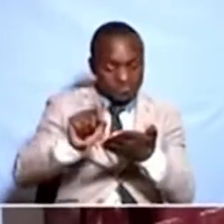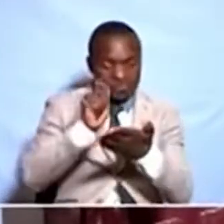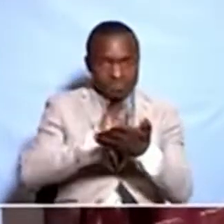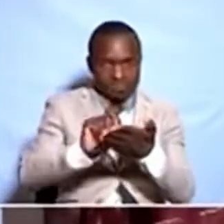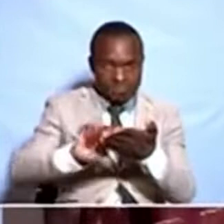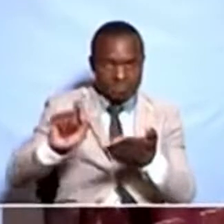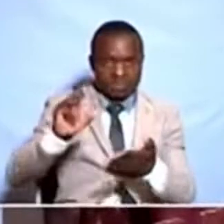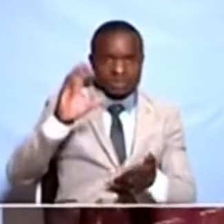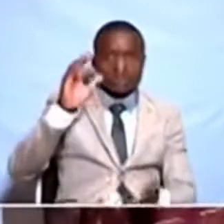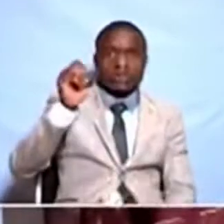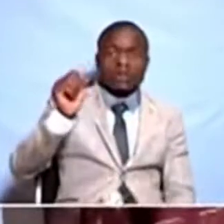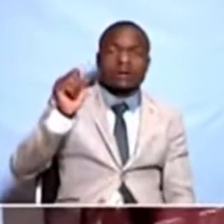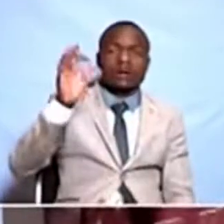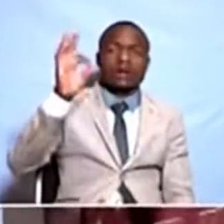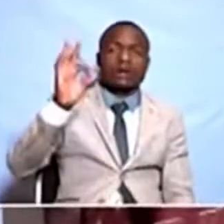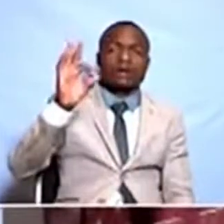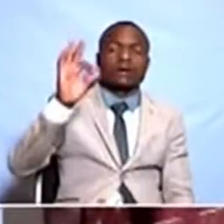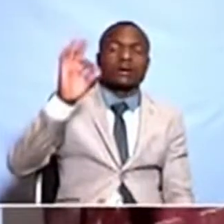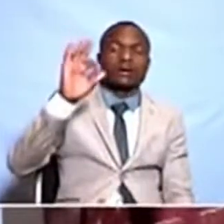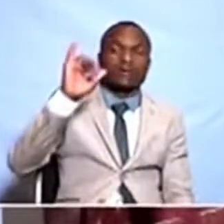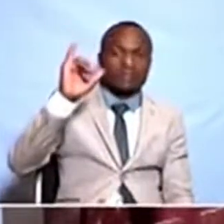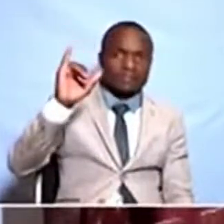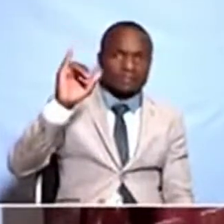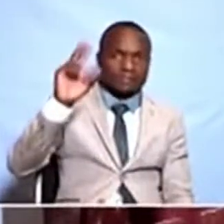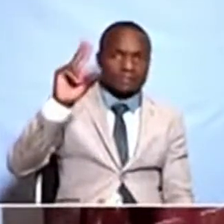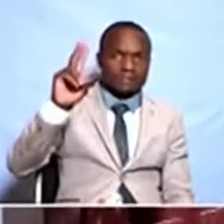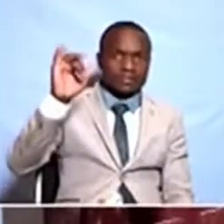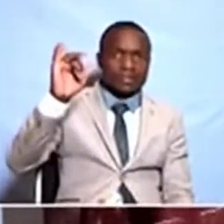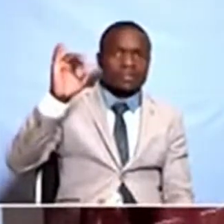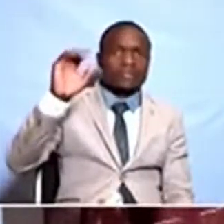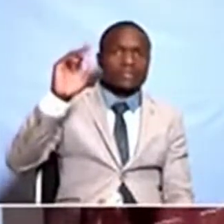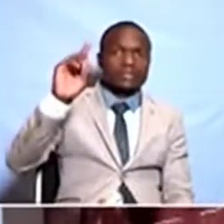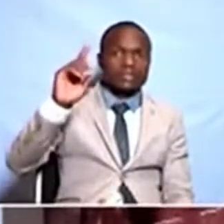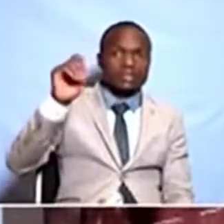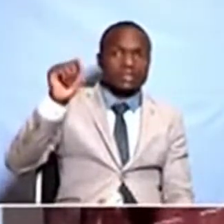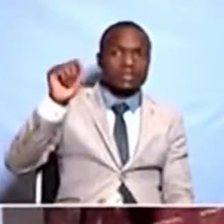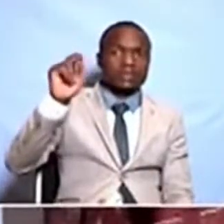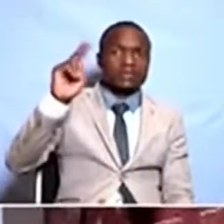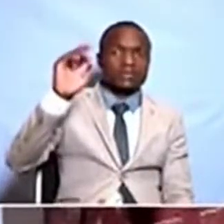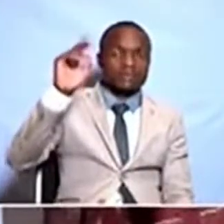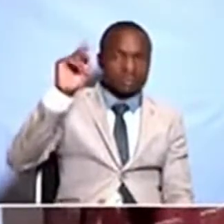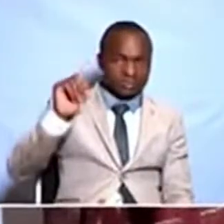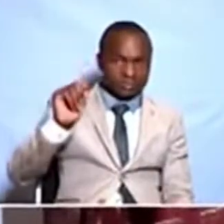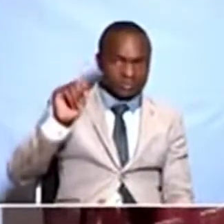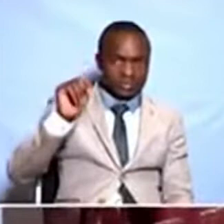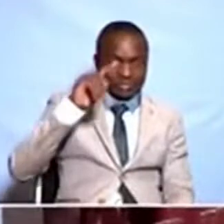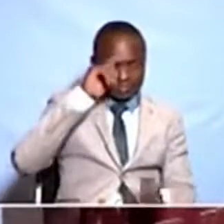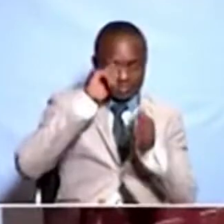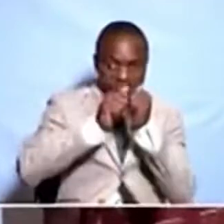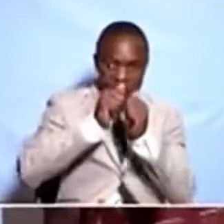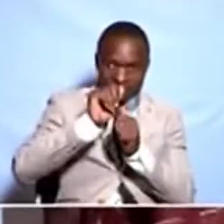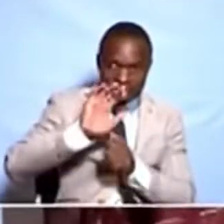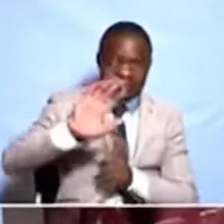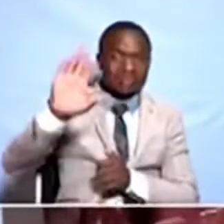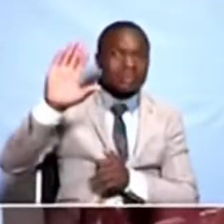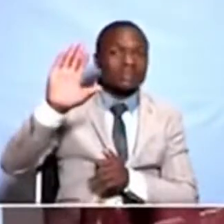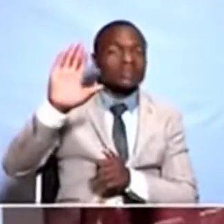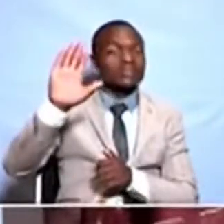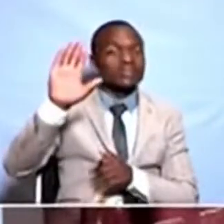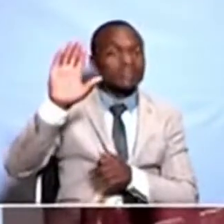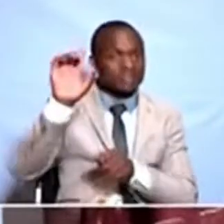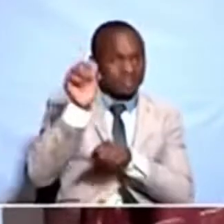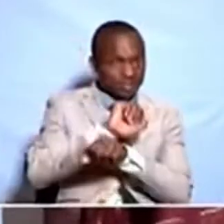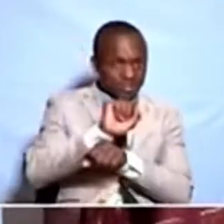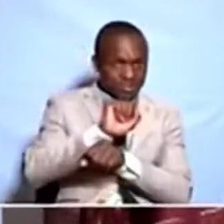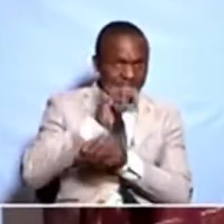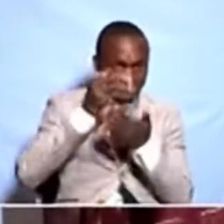the affidavit? The buyer is filling that affidavit to state the fact that that is his vehicle, he has bought it, he's a